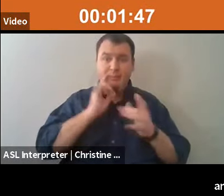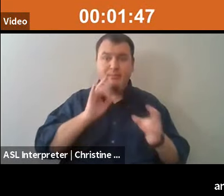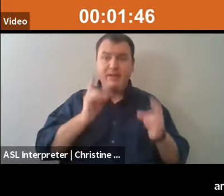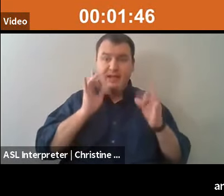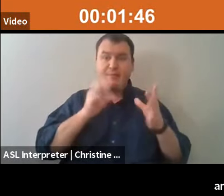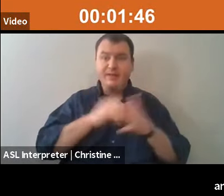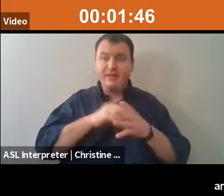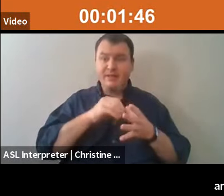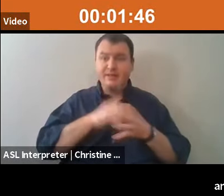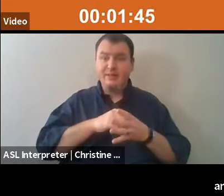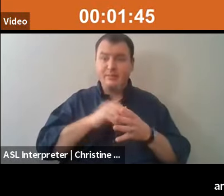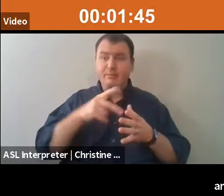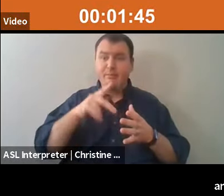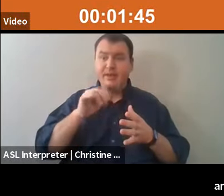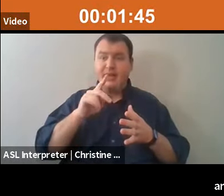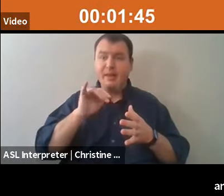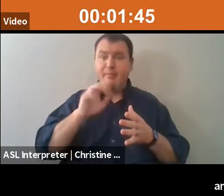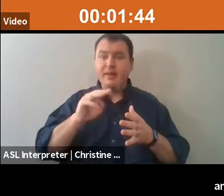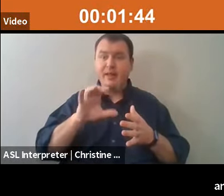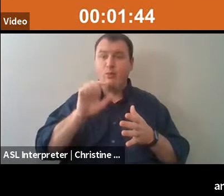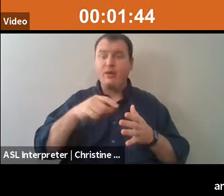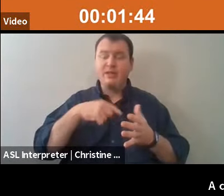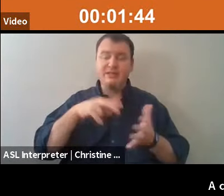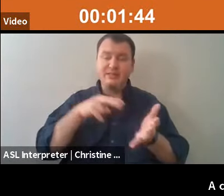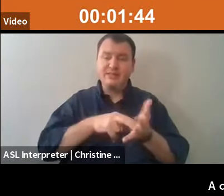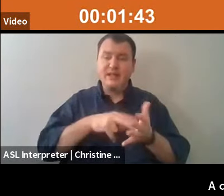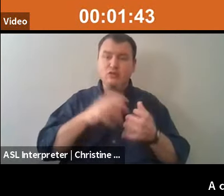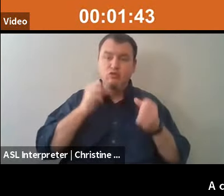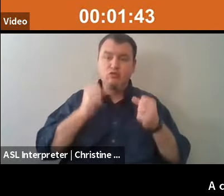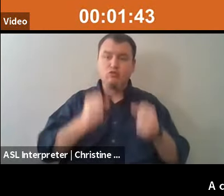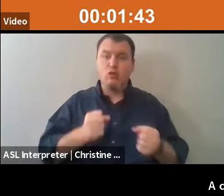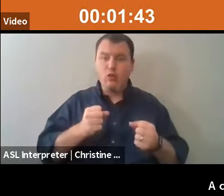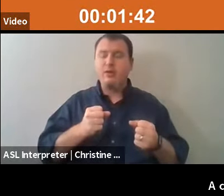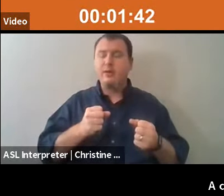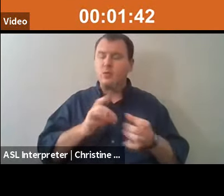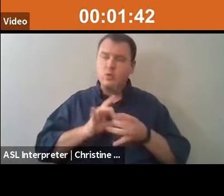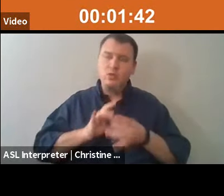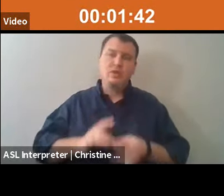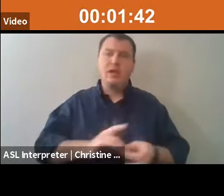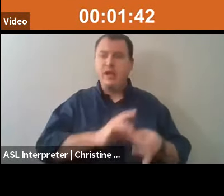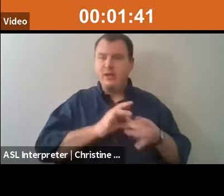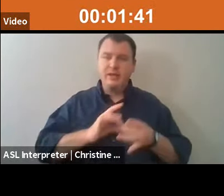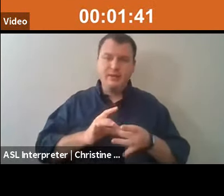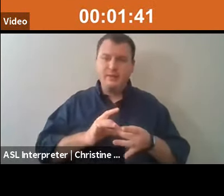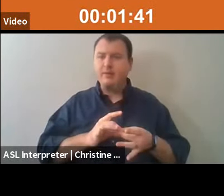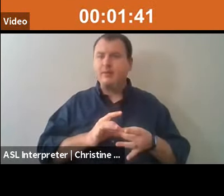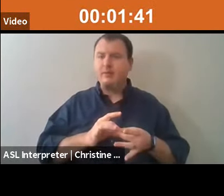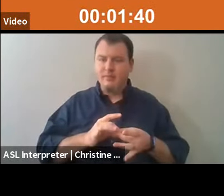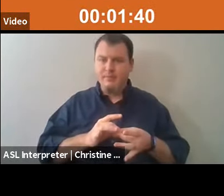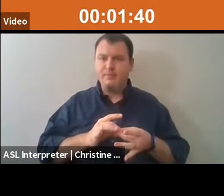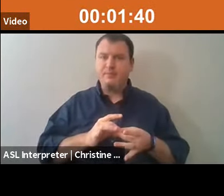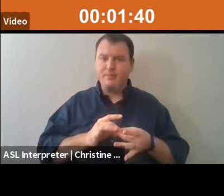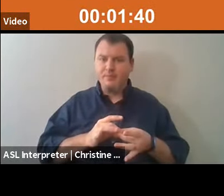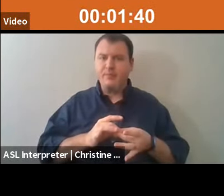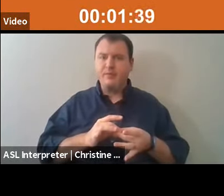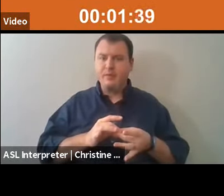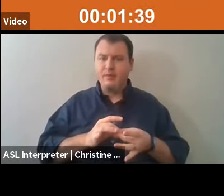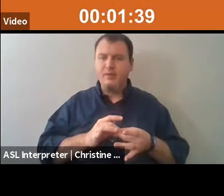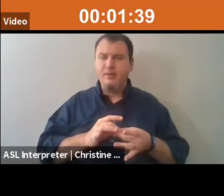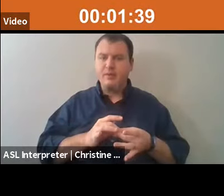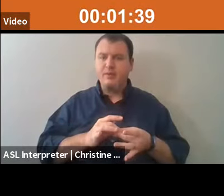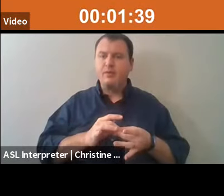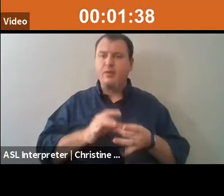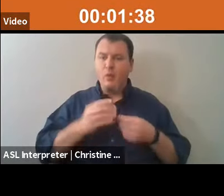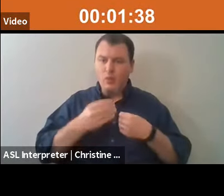the pandemic, we need to stand strong and united. Governments, civil society